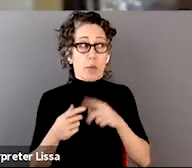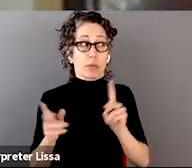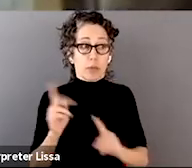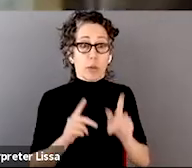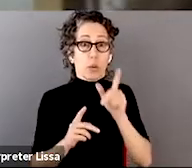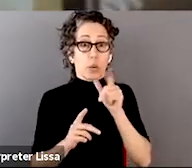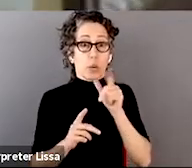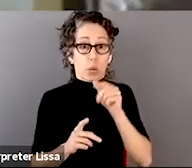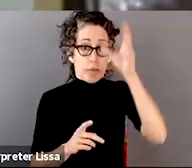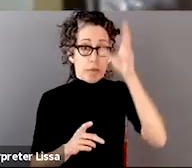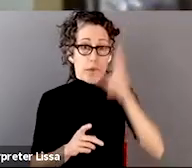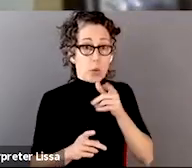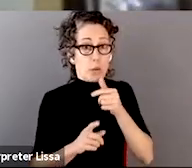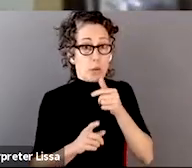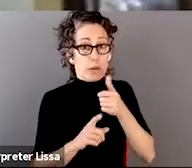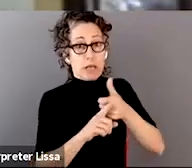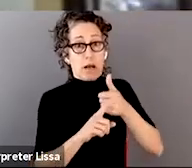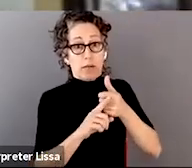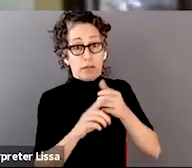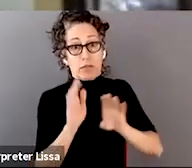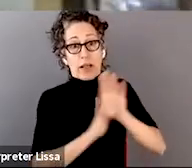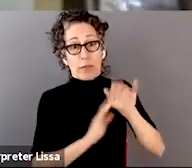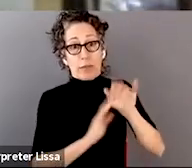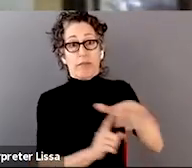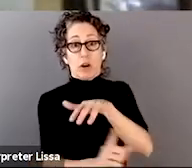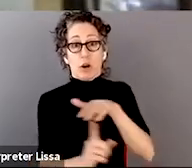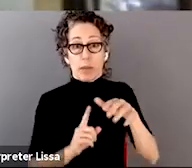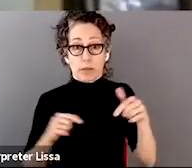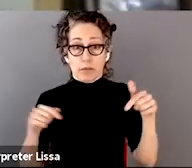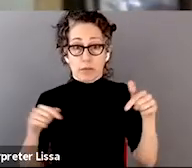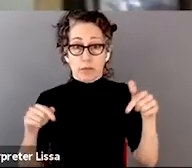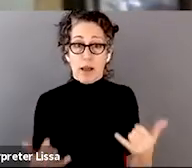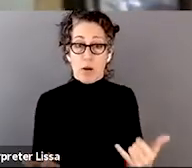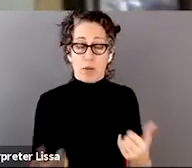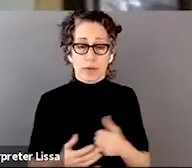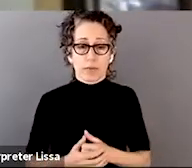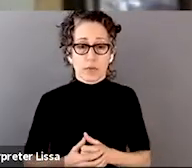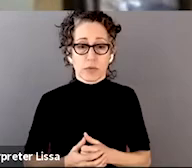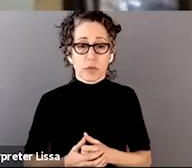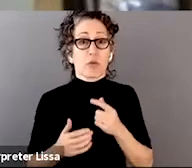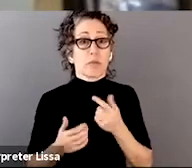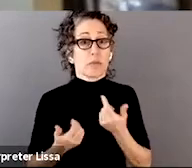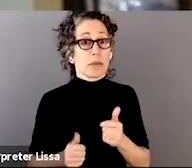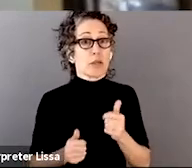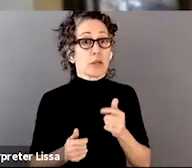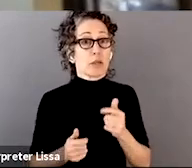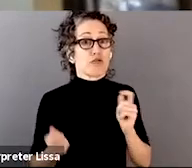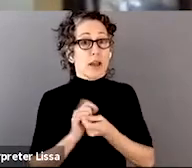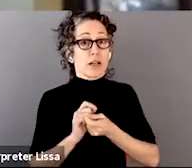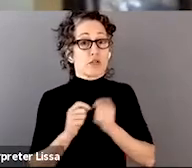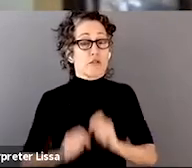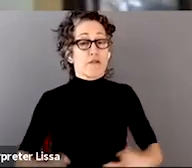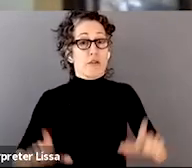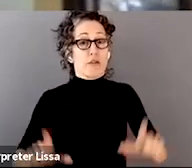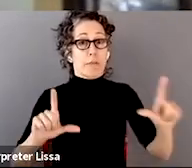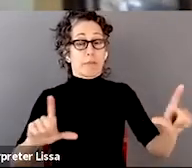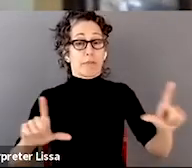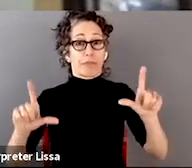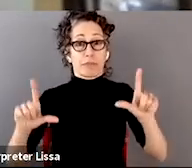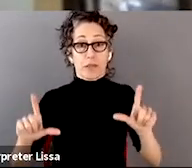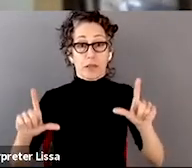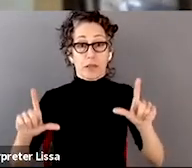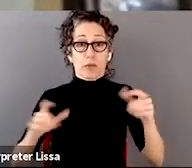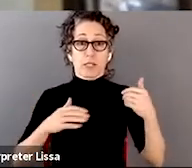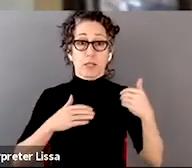there? And so I think, to the extent possible, trying to reframe the question and saying, look, the responsibility really does need to shift here. There